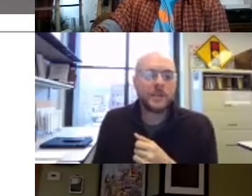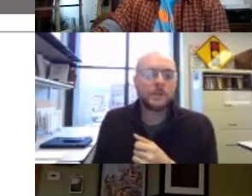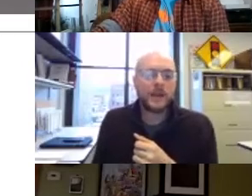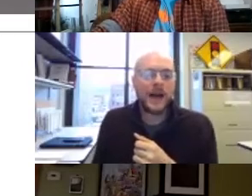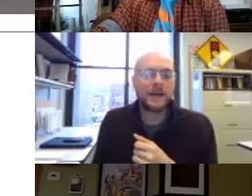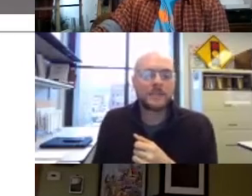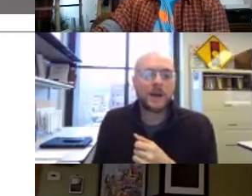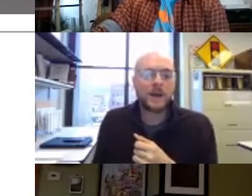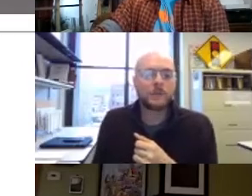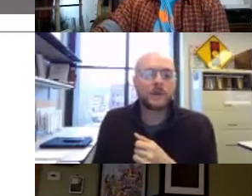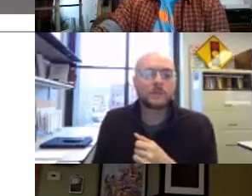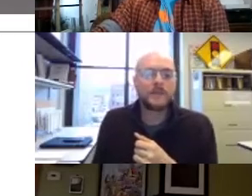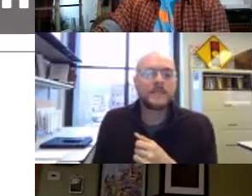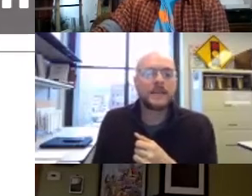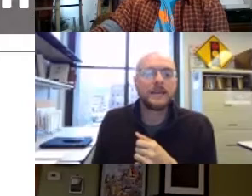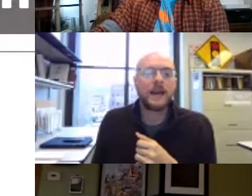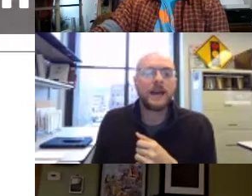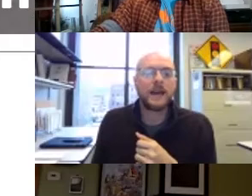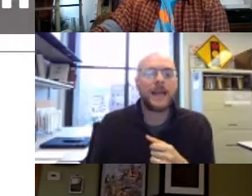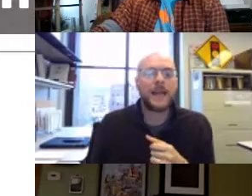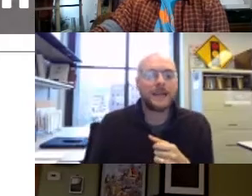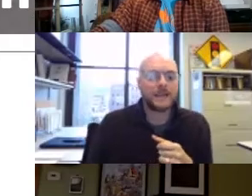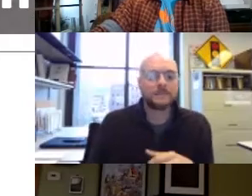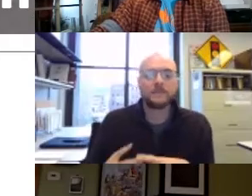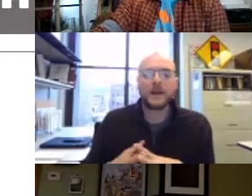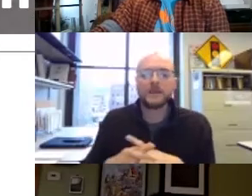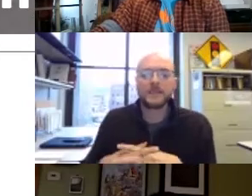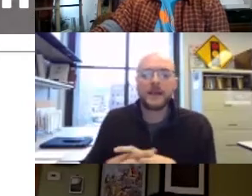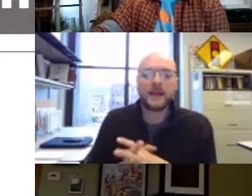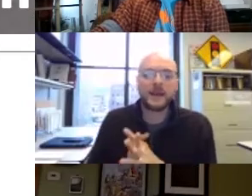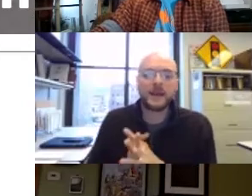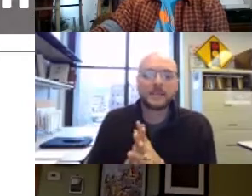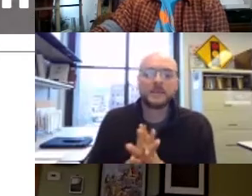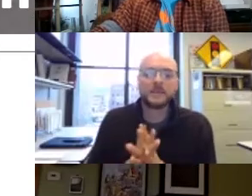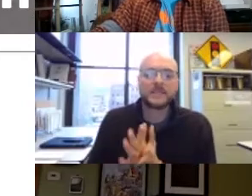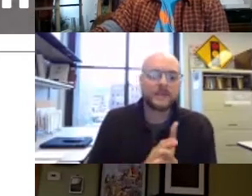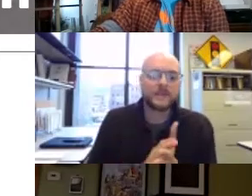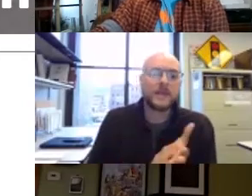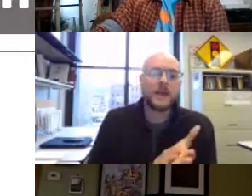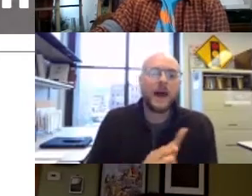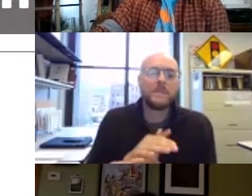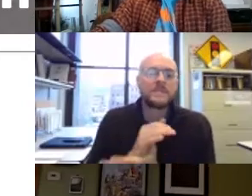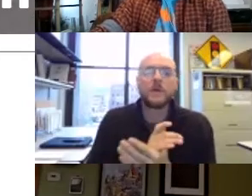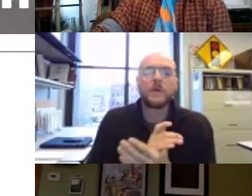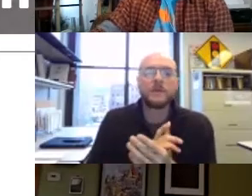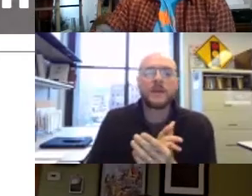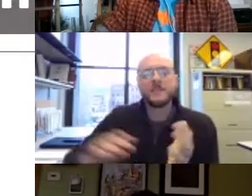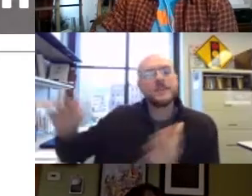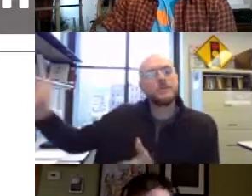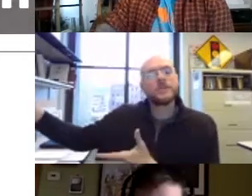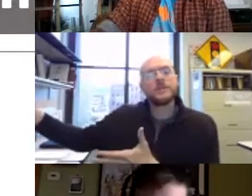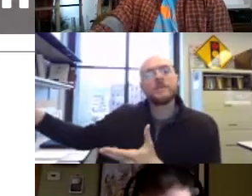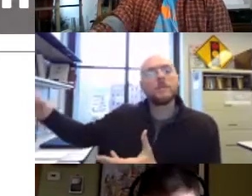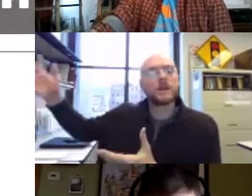Phase 2, this project was previously begun last year by a consultant designer. This is going to be